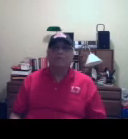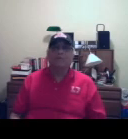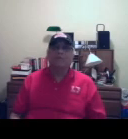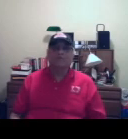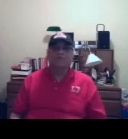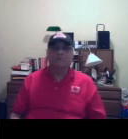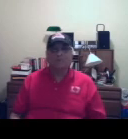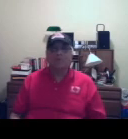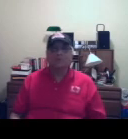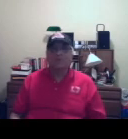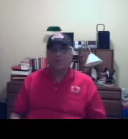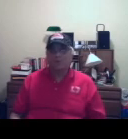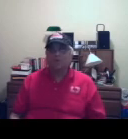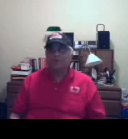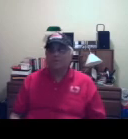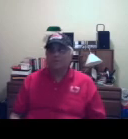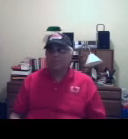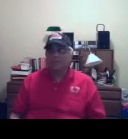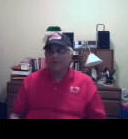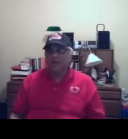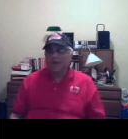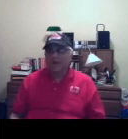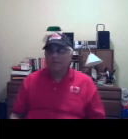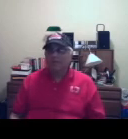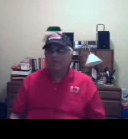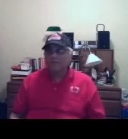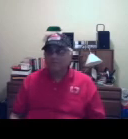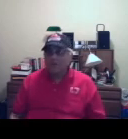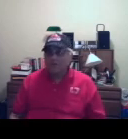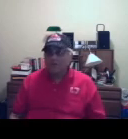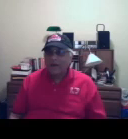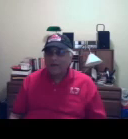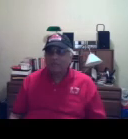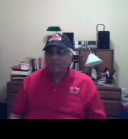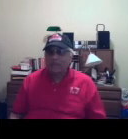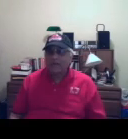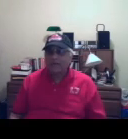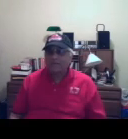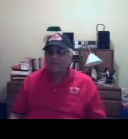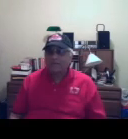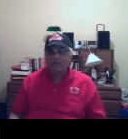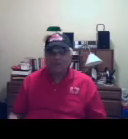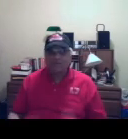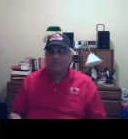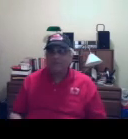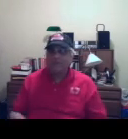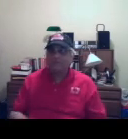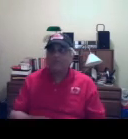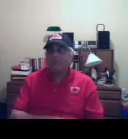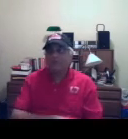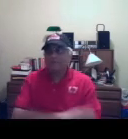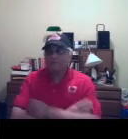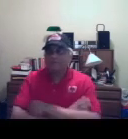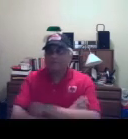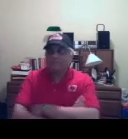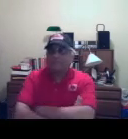in touch with the students a lot. Yeah. Well, that's what I had to say. And if you have any questions, let's go for